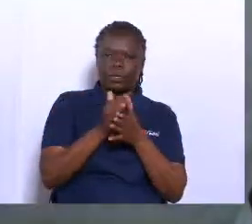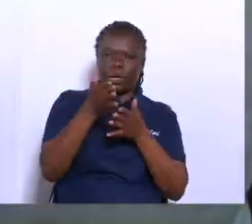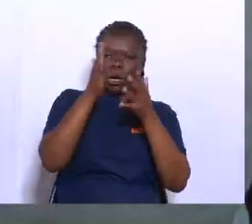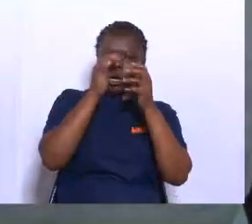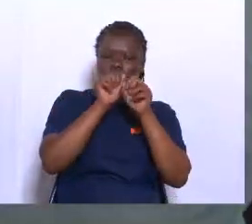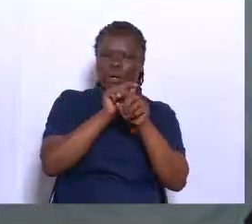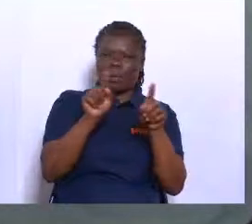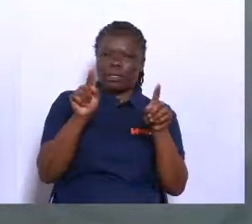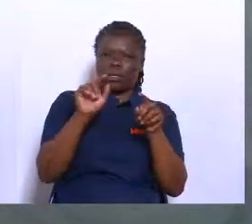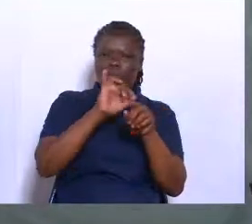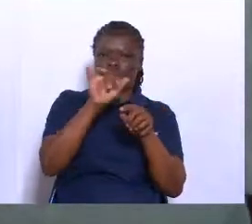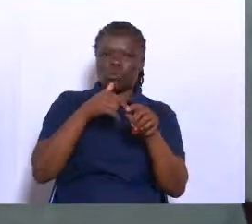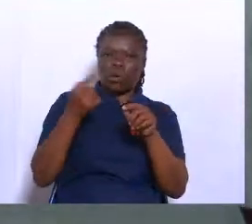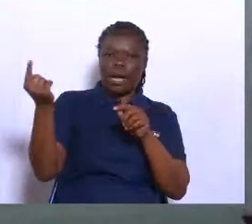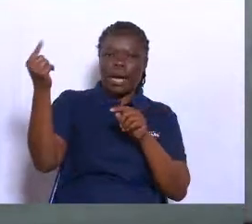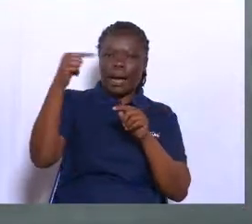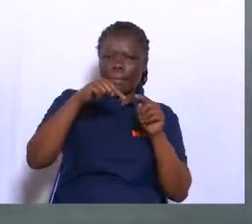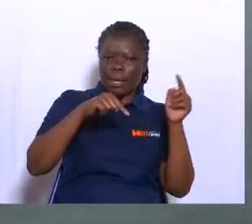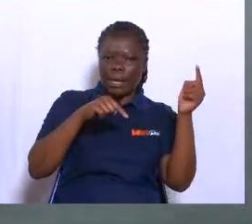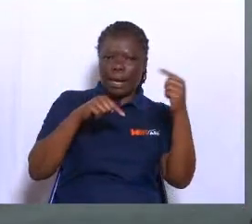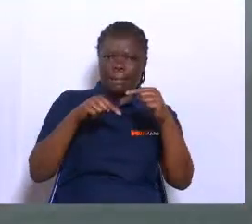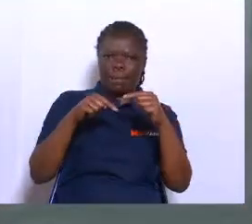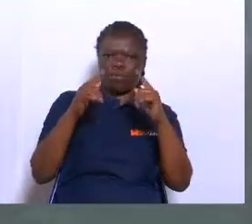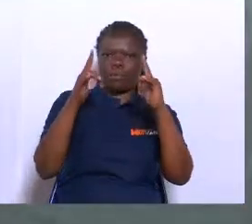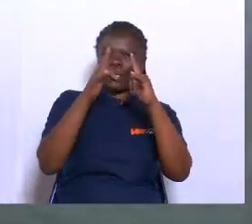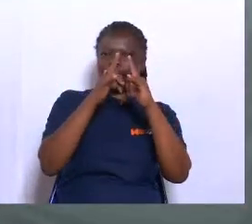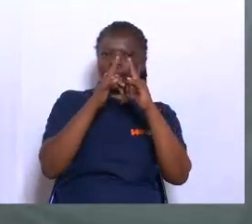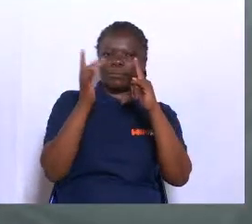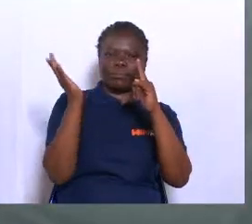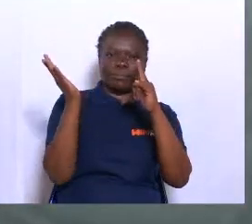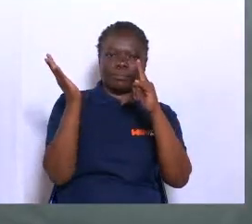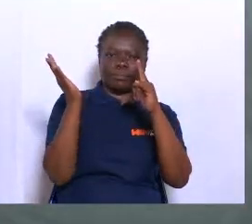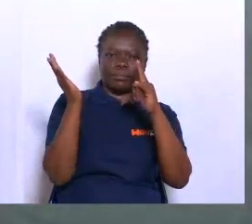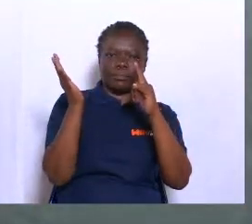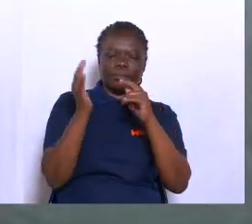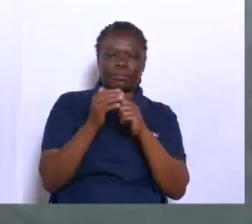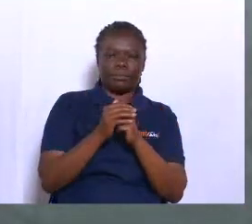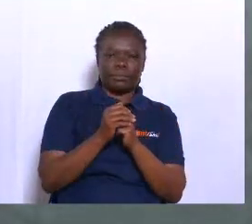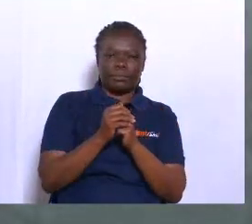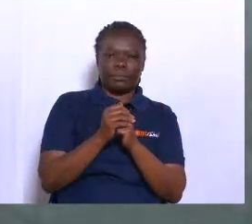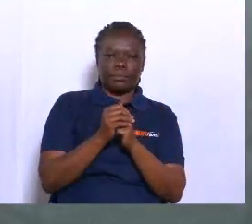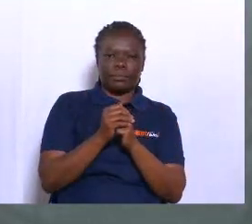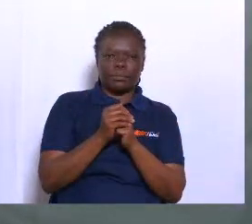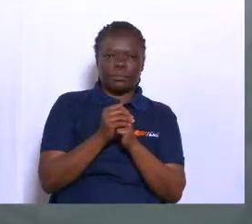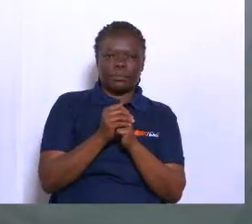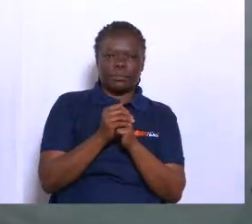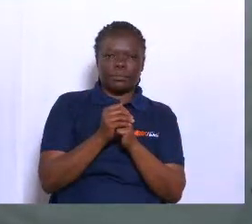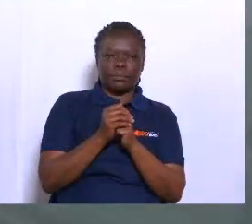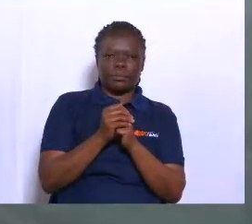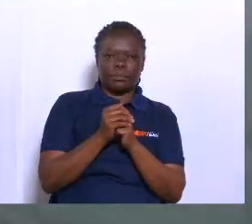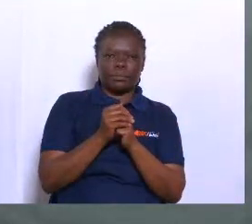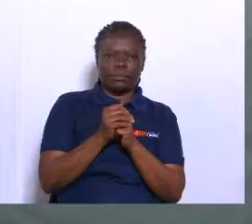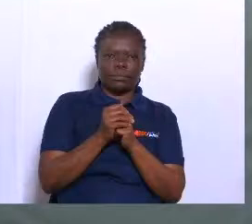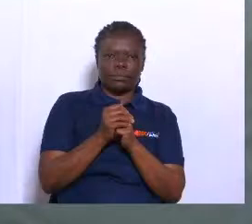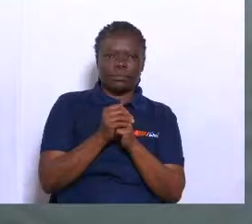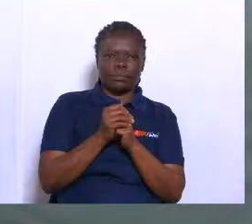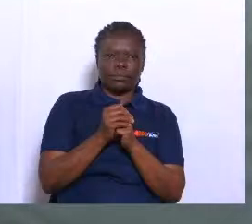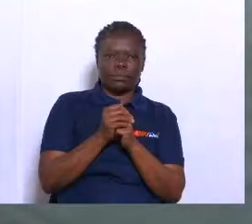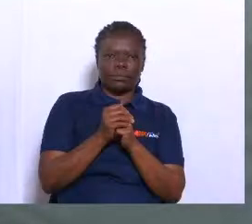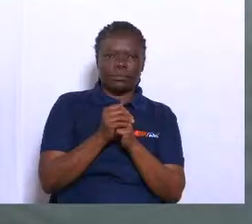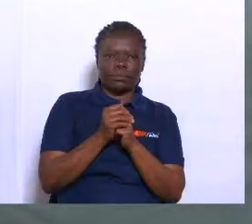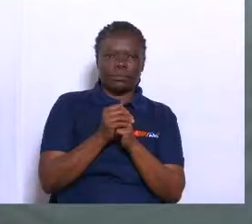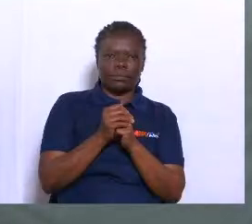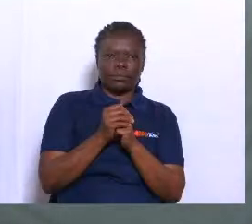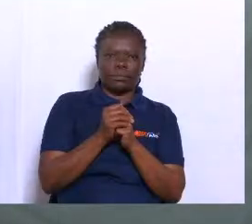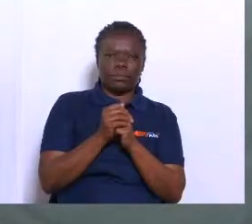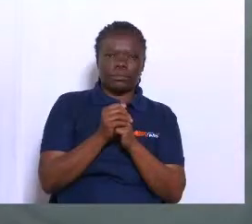you, those of you coming from the tent. Bwana atawabariki ninyi ambao mmeamua kuja. Amen. Many are coming from the tent now.